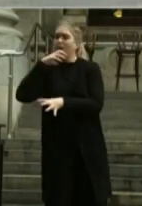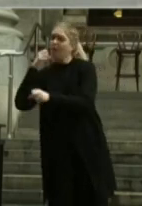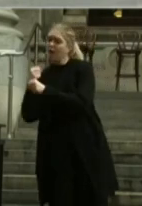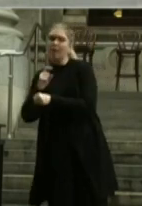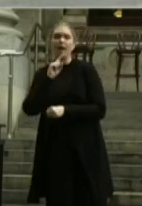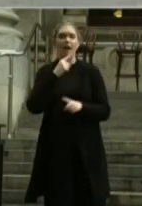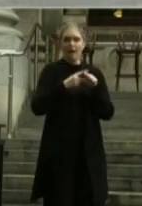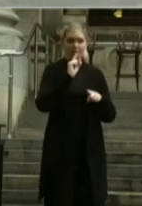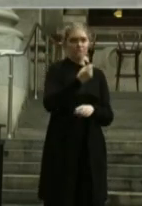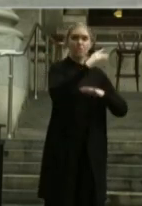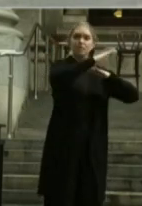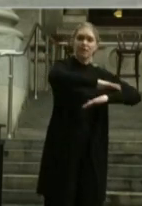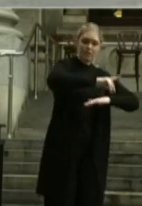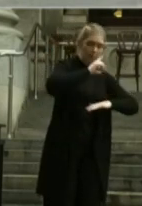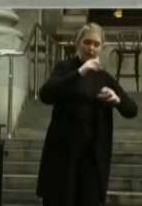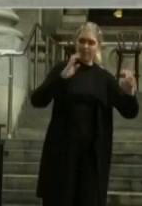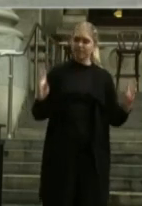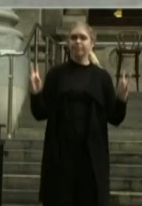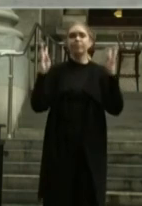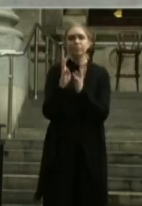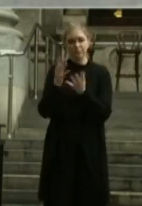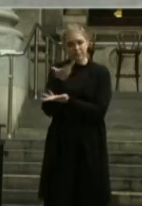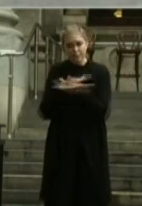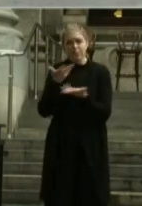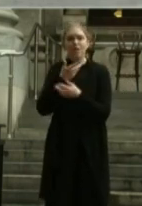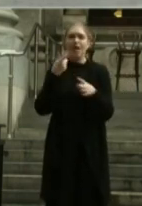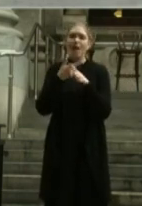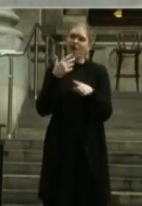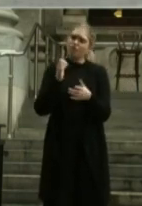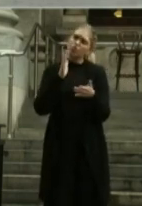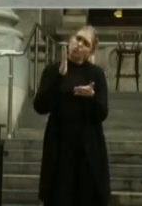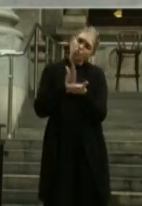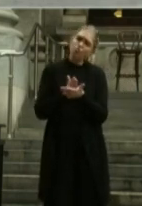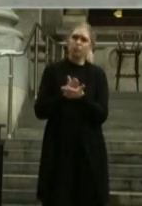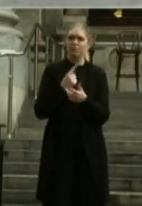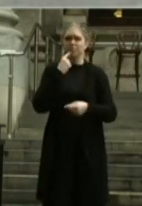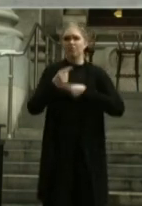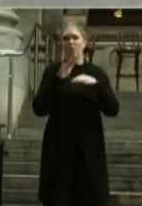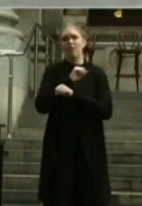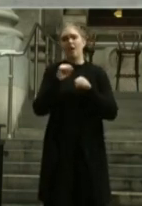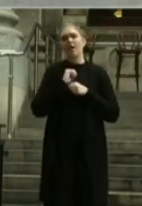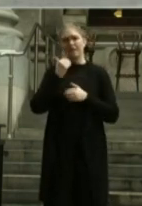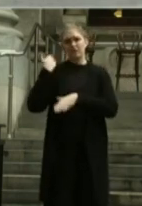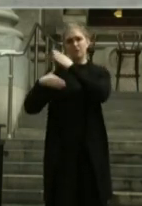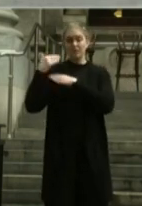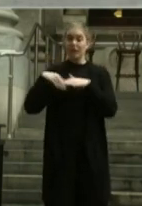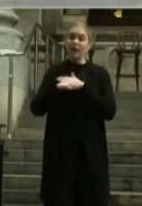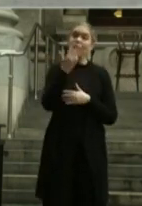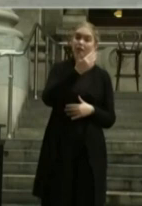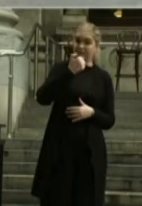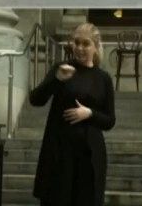governments and First Nations and truth-telling about our history. In 1967, we were